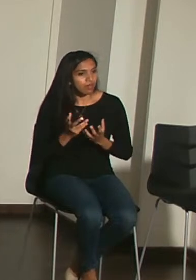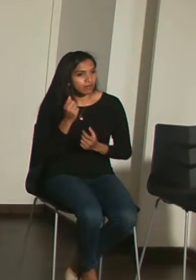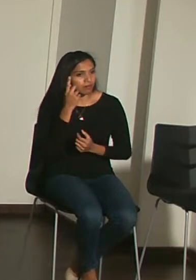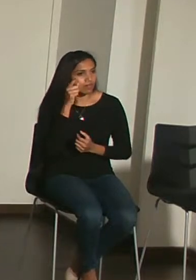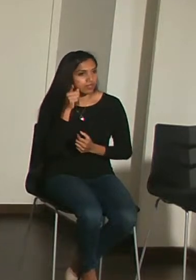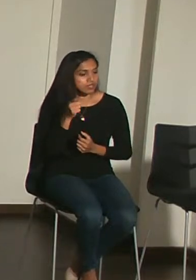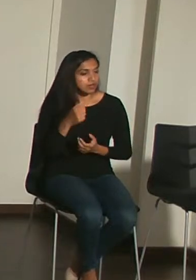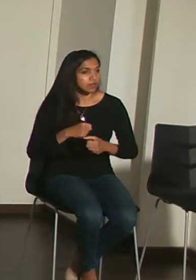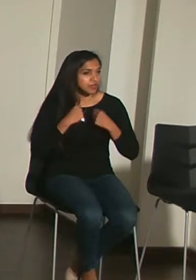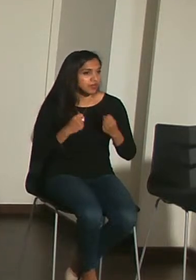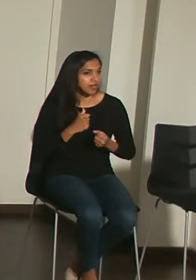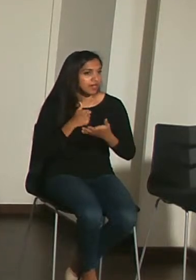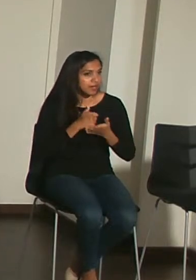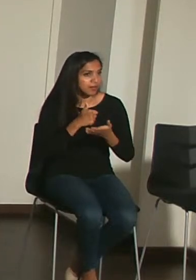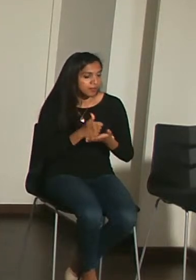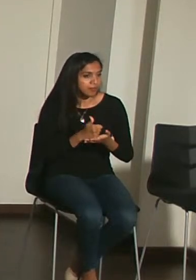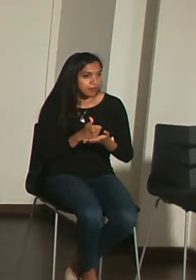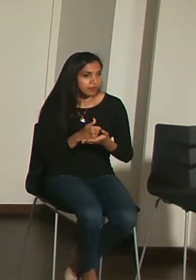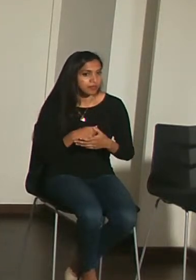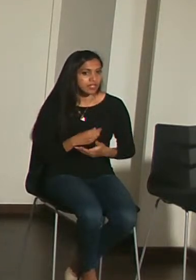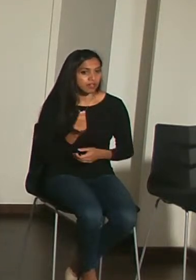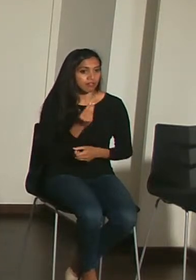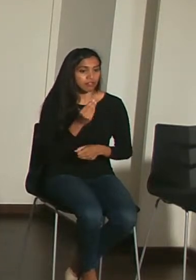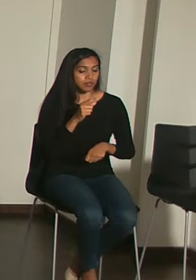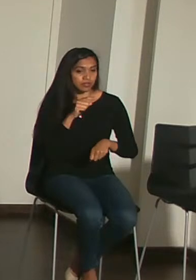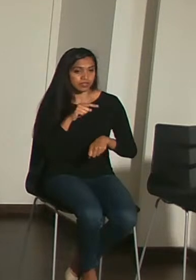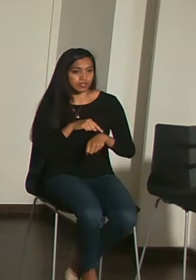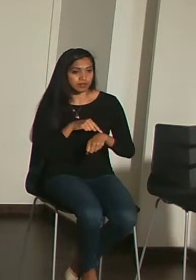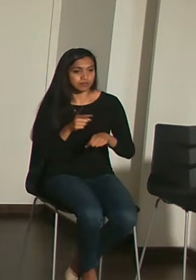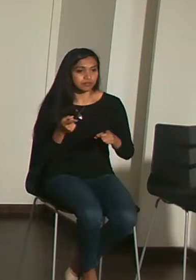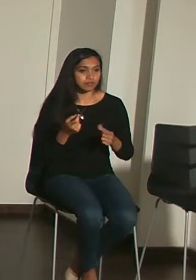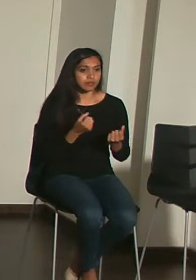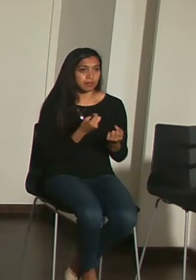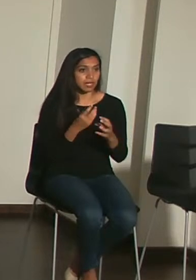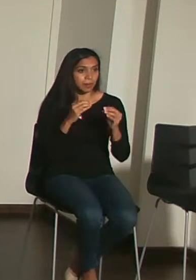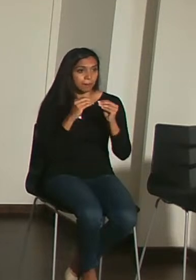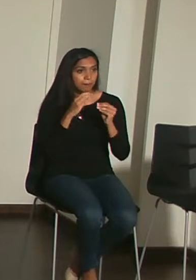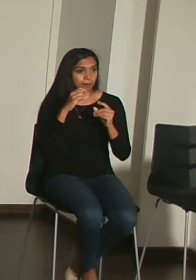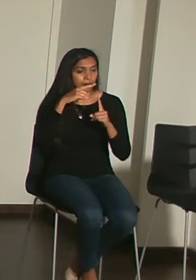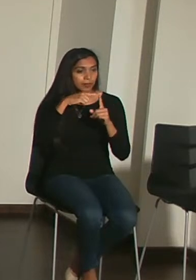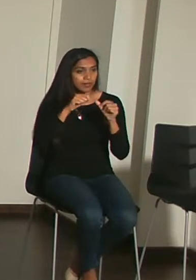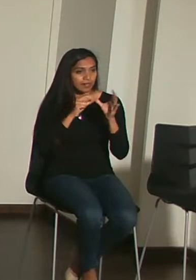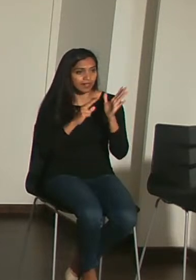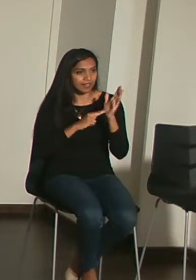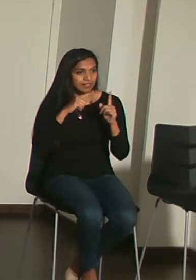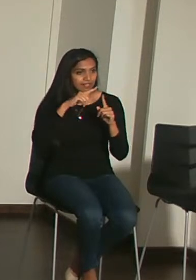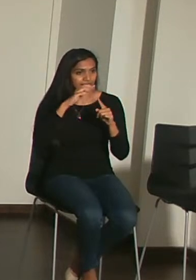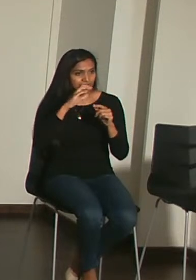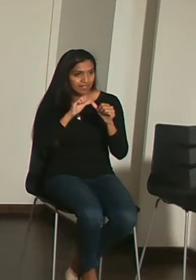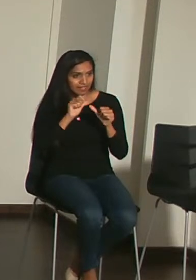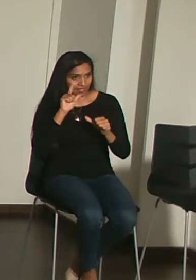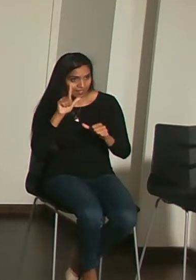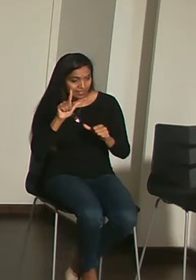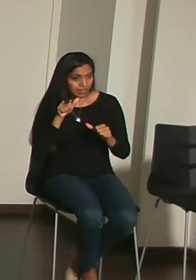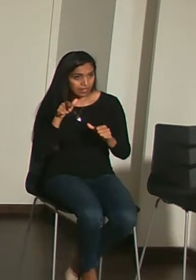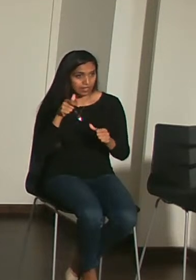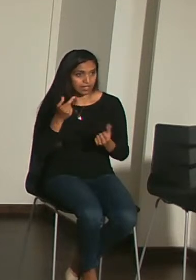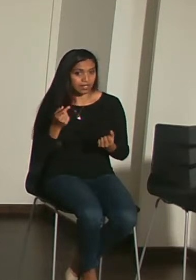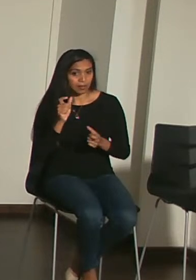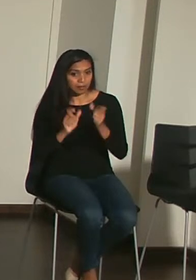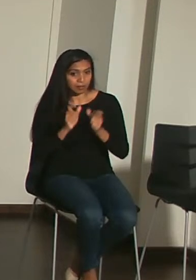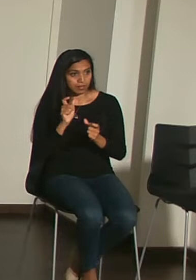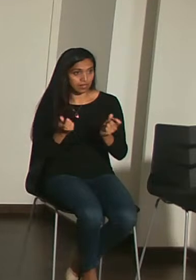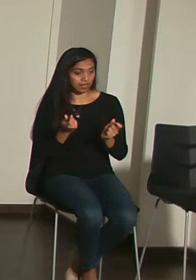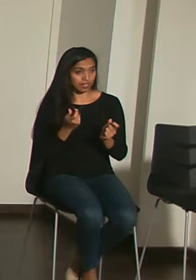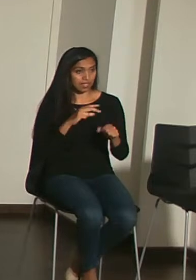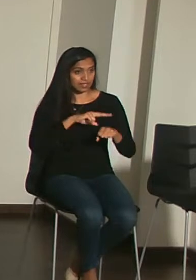And sometimes I've done workshops on botanical drawing because the display was focusing on